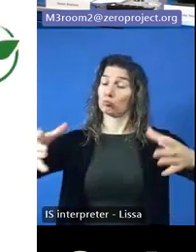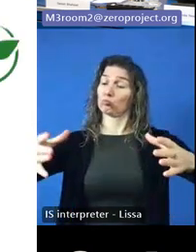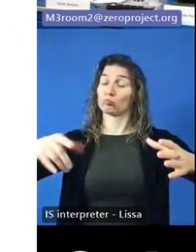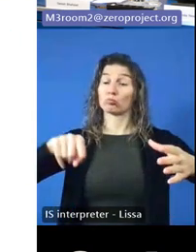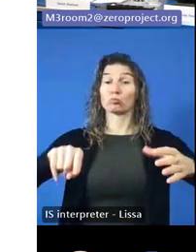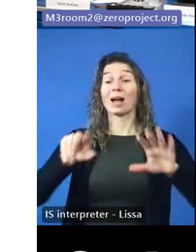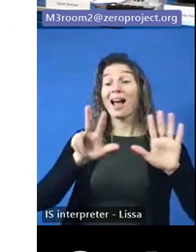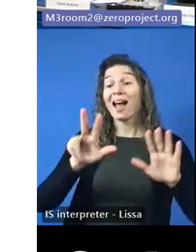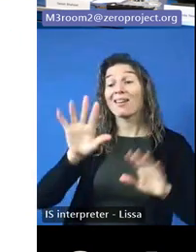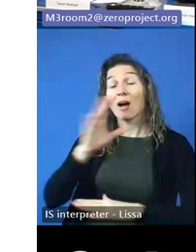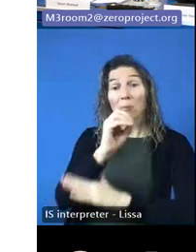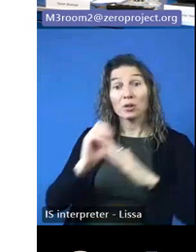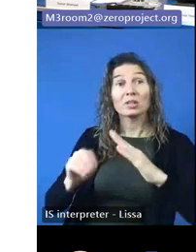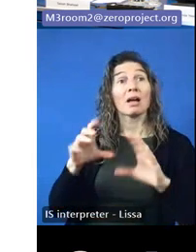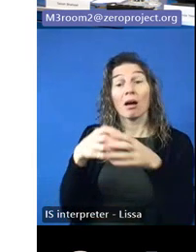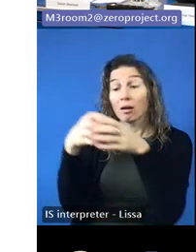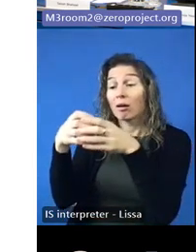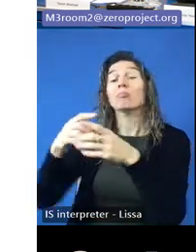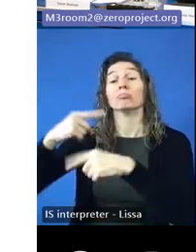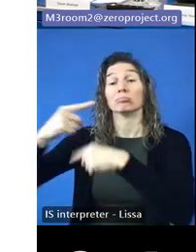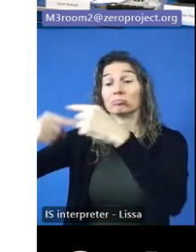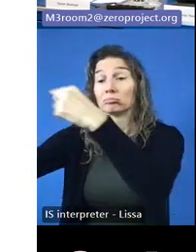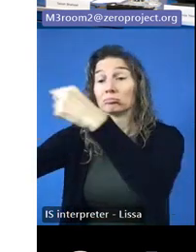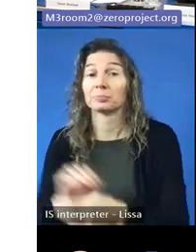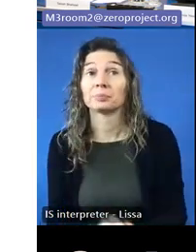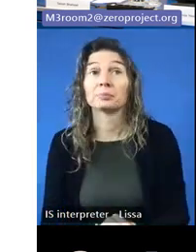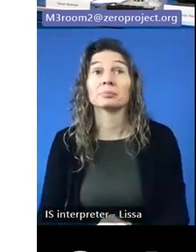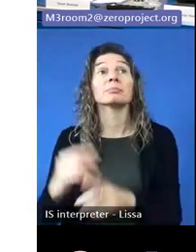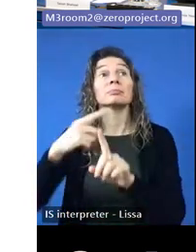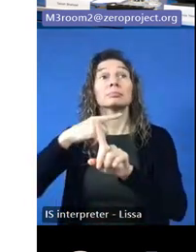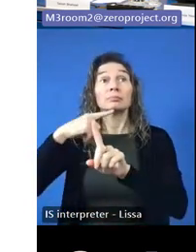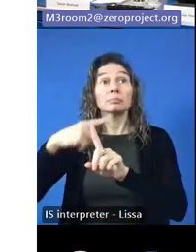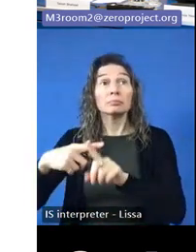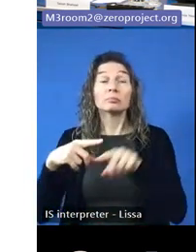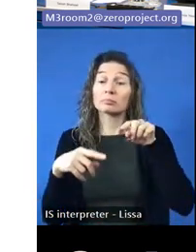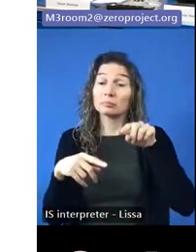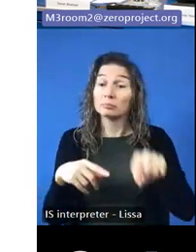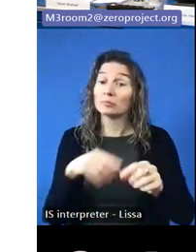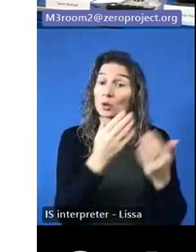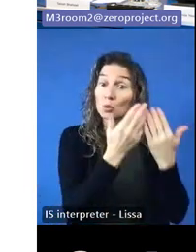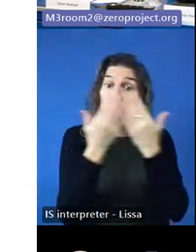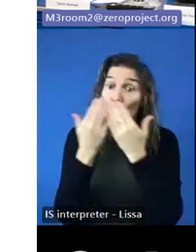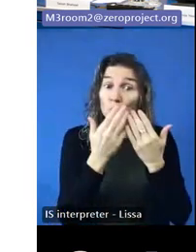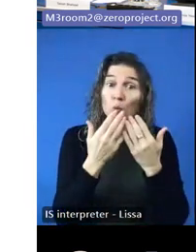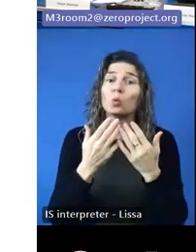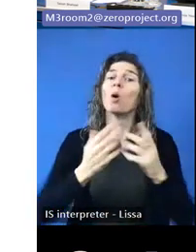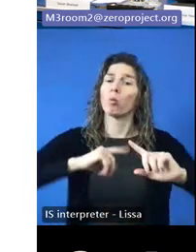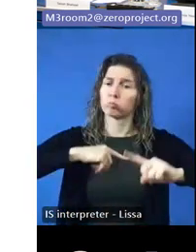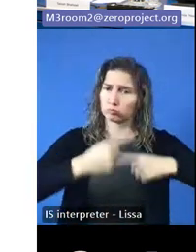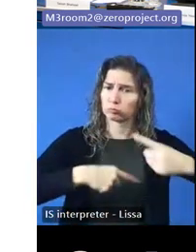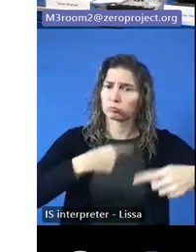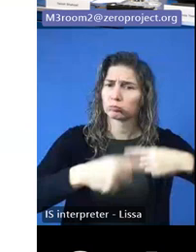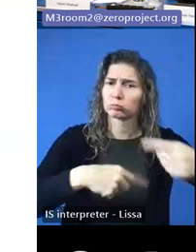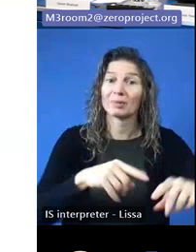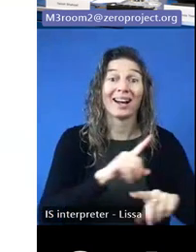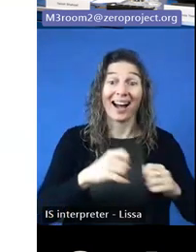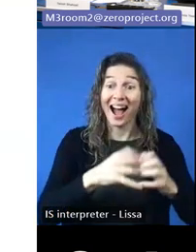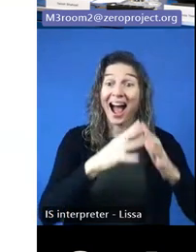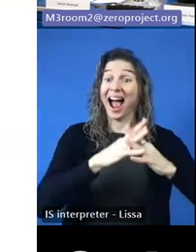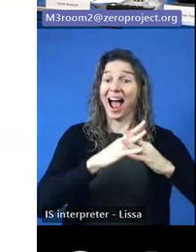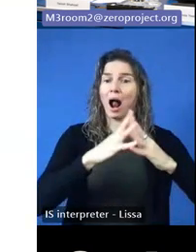The program in itself is sustainable, as it is replicable easily. There is a structured plan in place available,